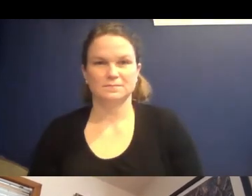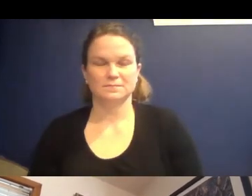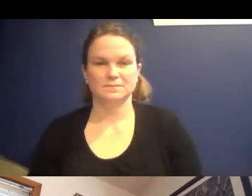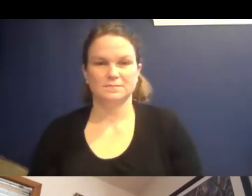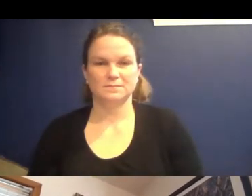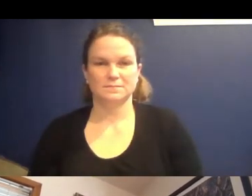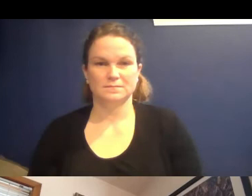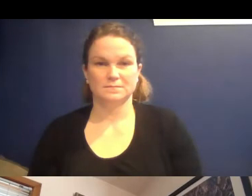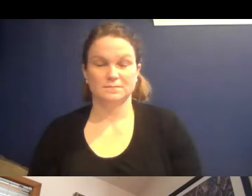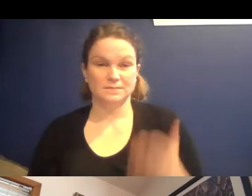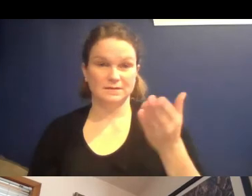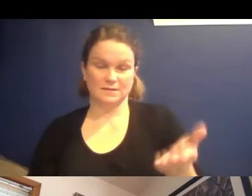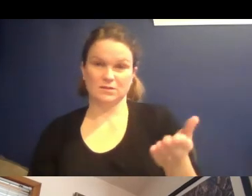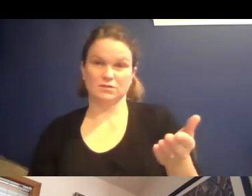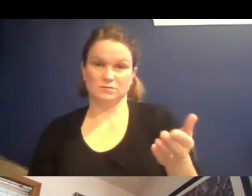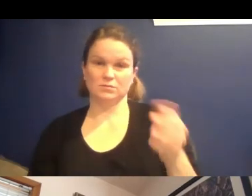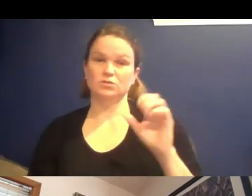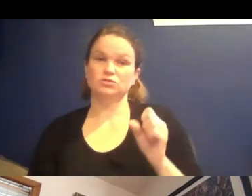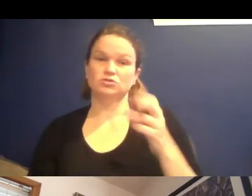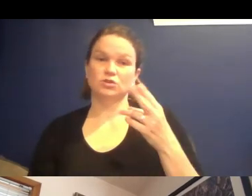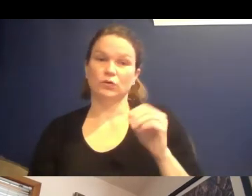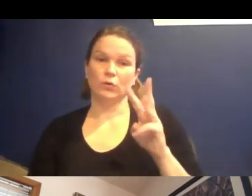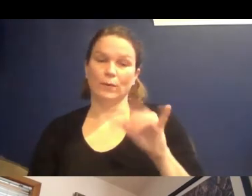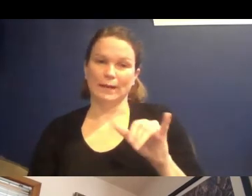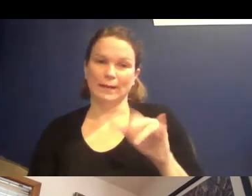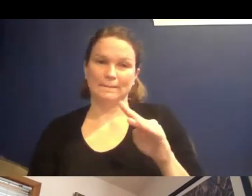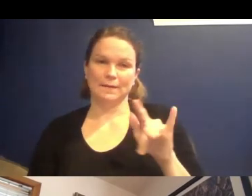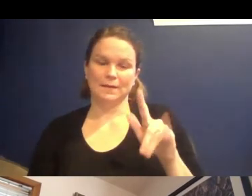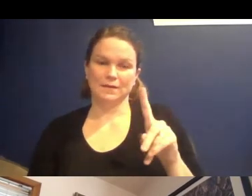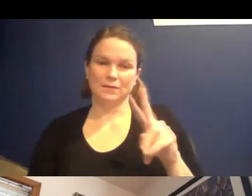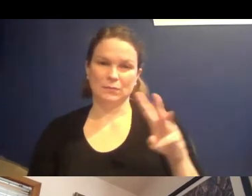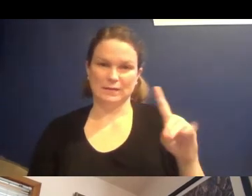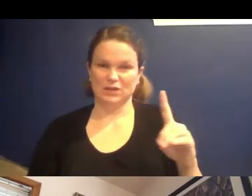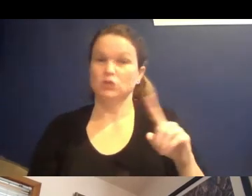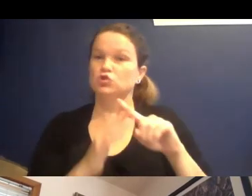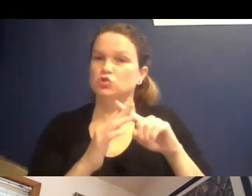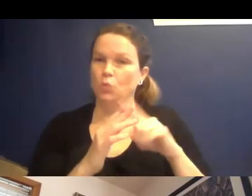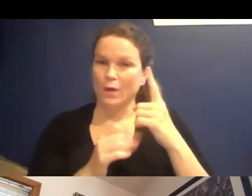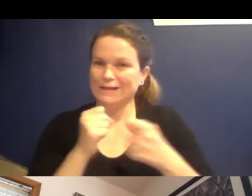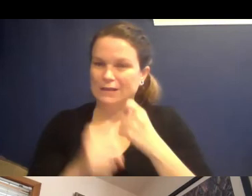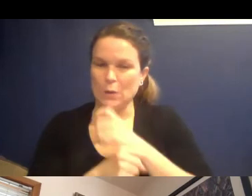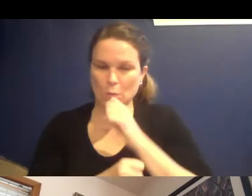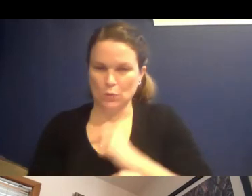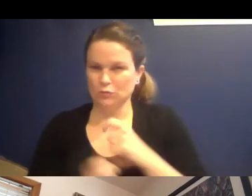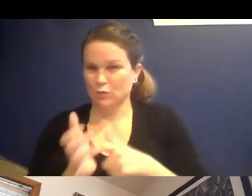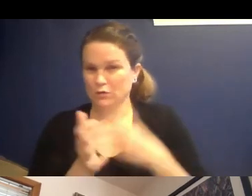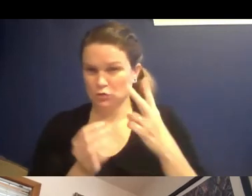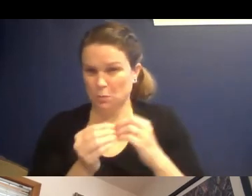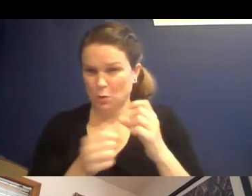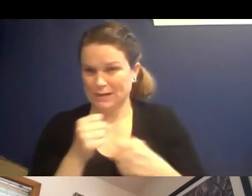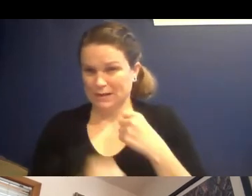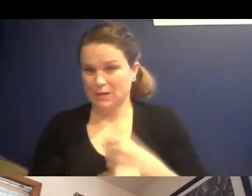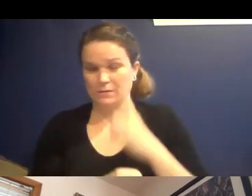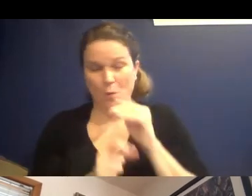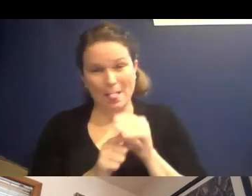So this showy milkweed is a year old, and it'll take 2 years to get its large leaves and produce flowers. And